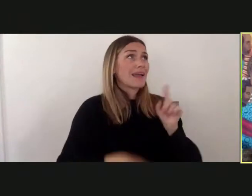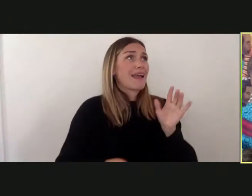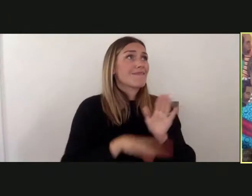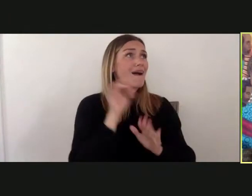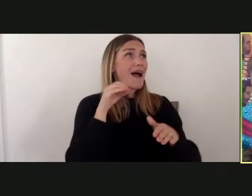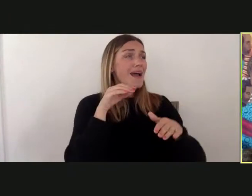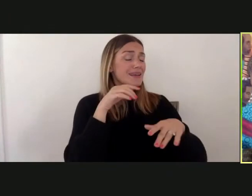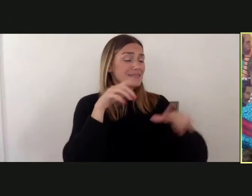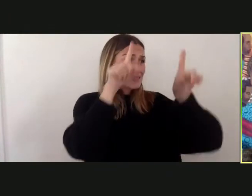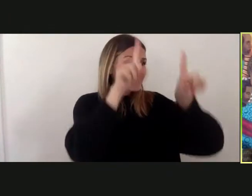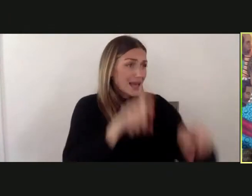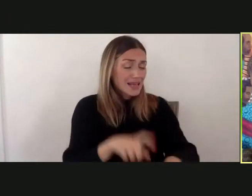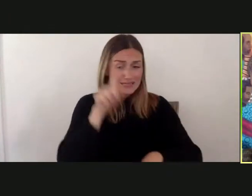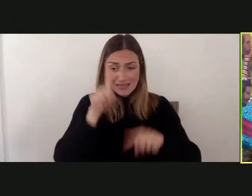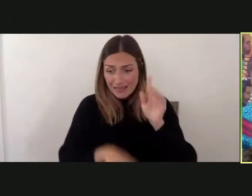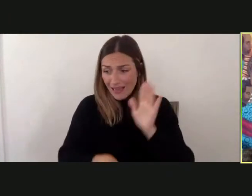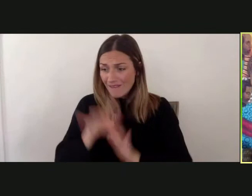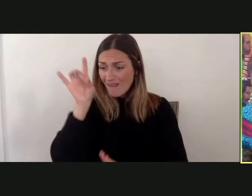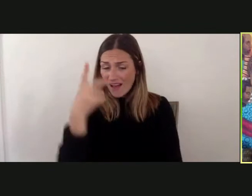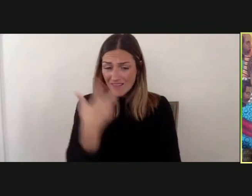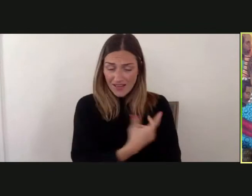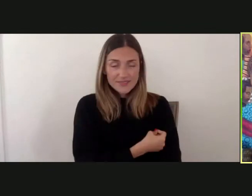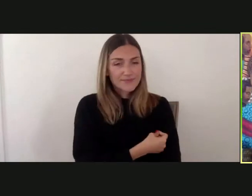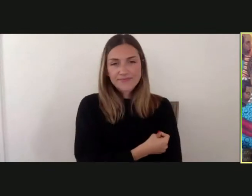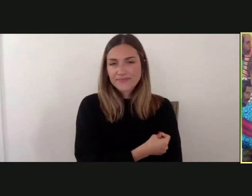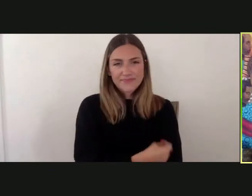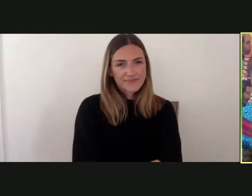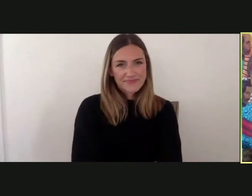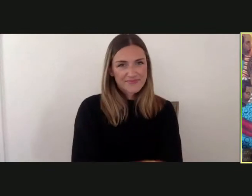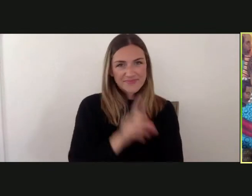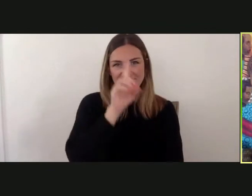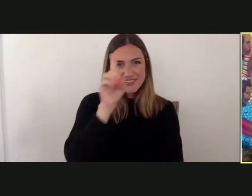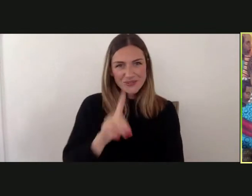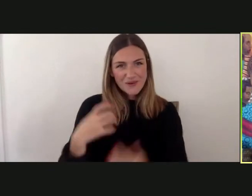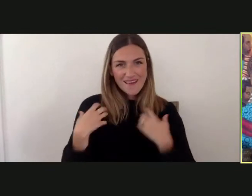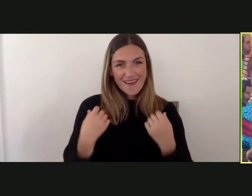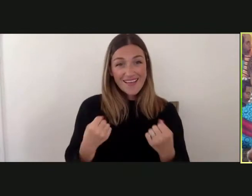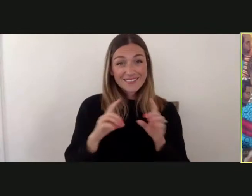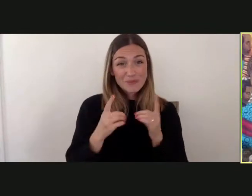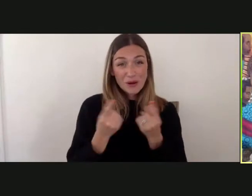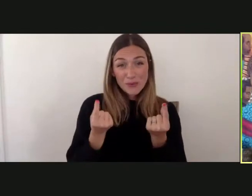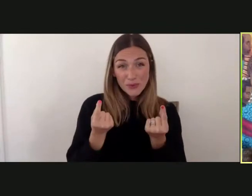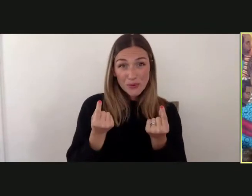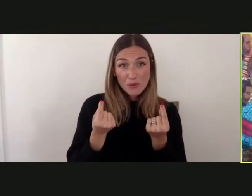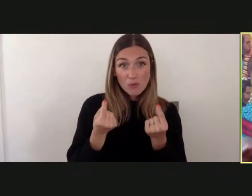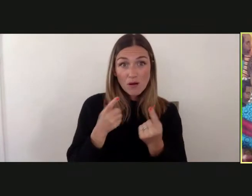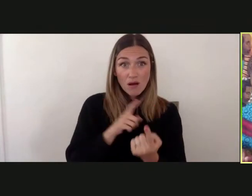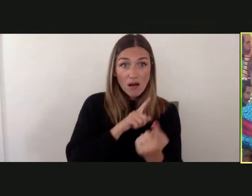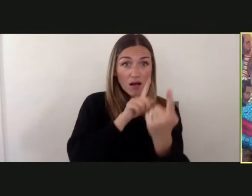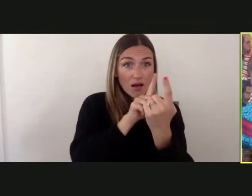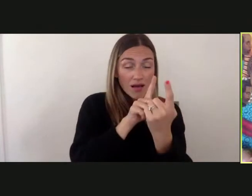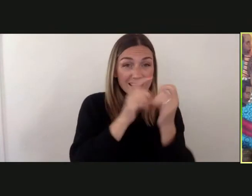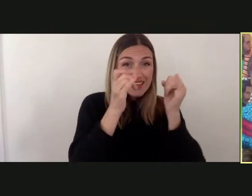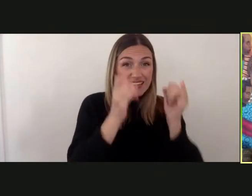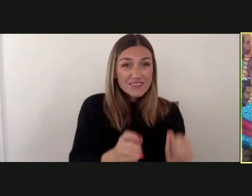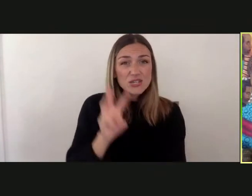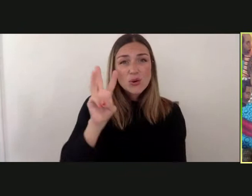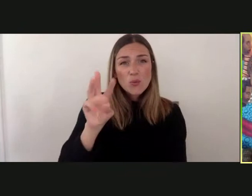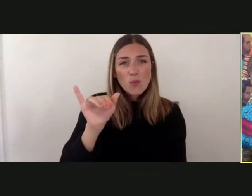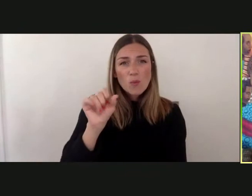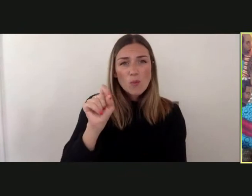vaccines. So the Detroit Health Department, in many cases, can come out to you individually. Wayne State